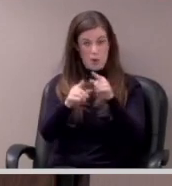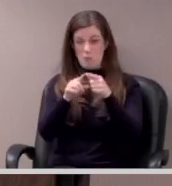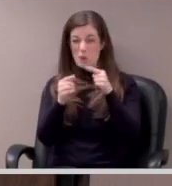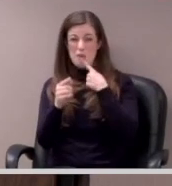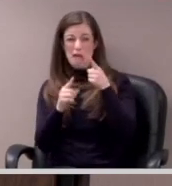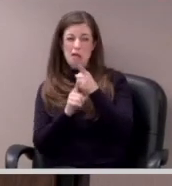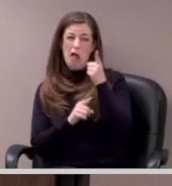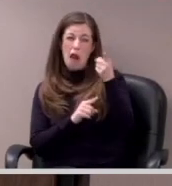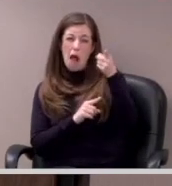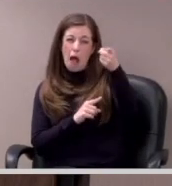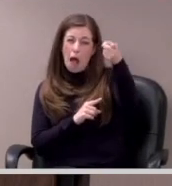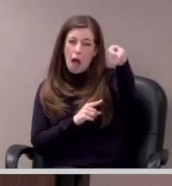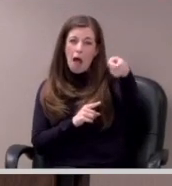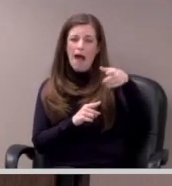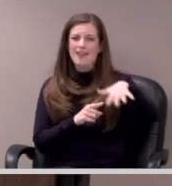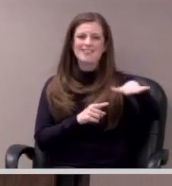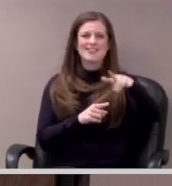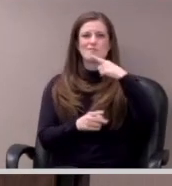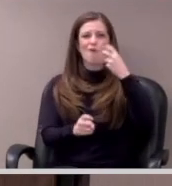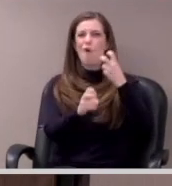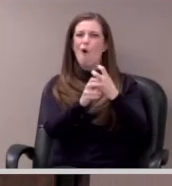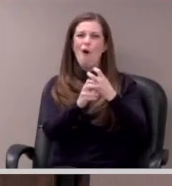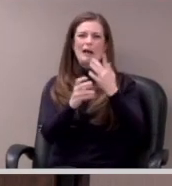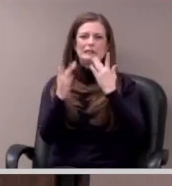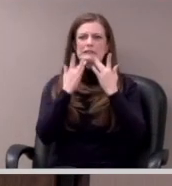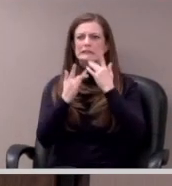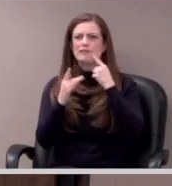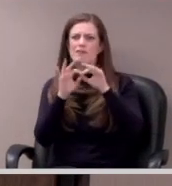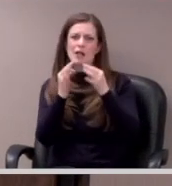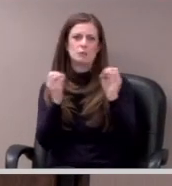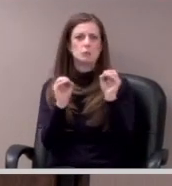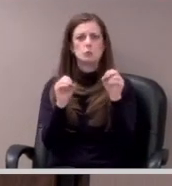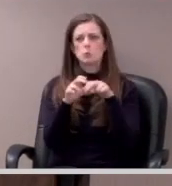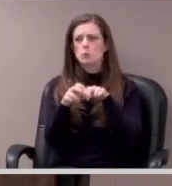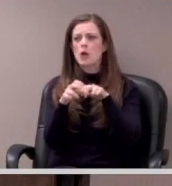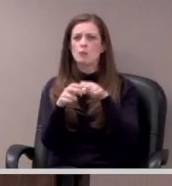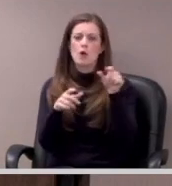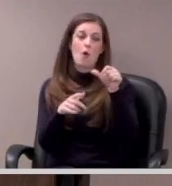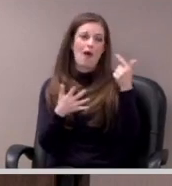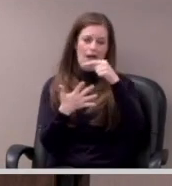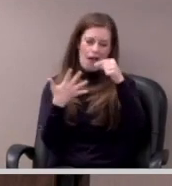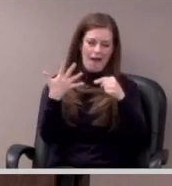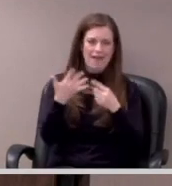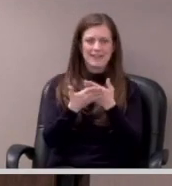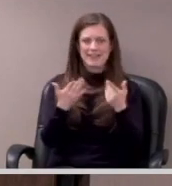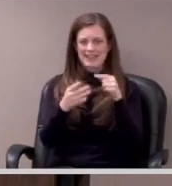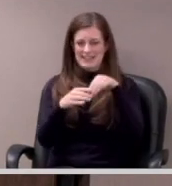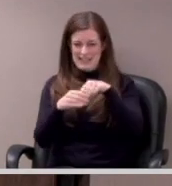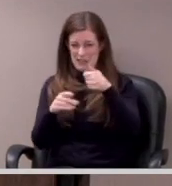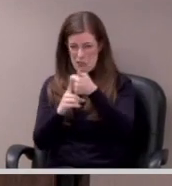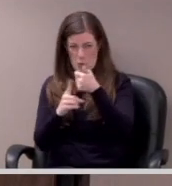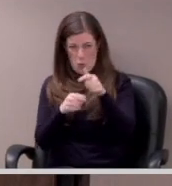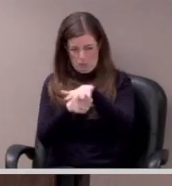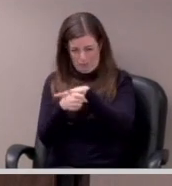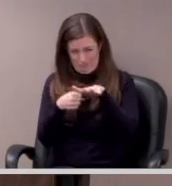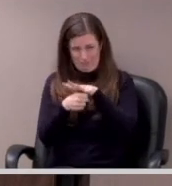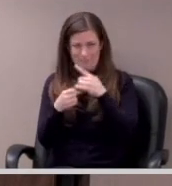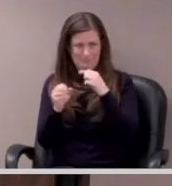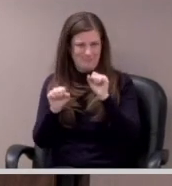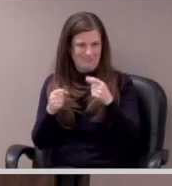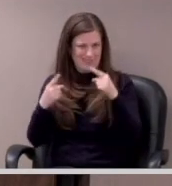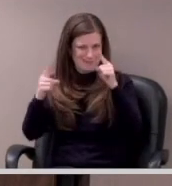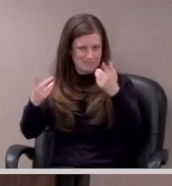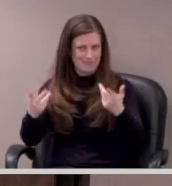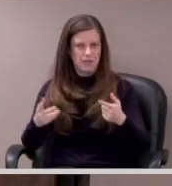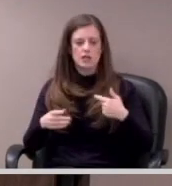that makes it very hard for families that do not have transportation or some of the other things that families that in their own neighborhood could do.